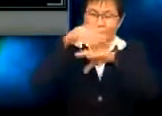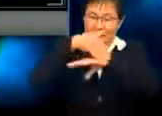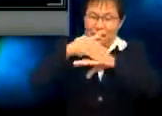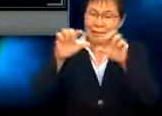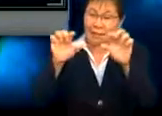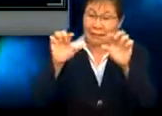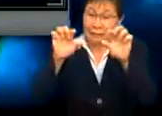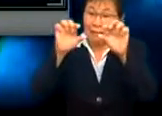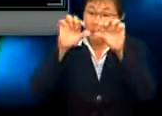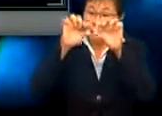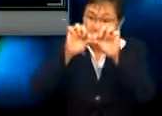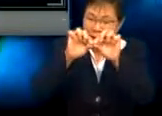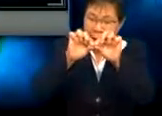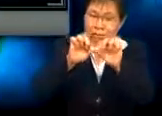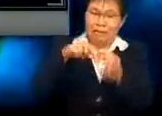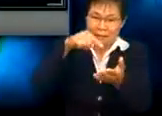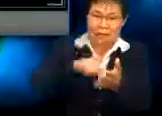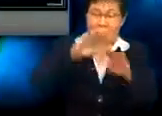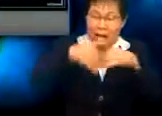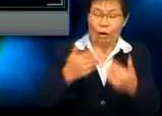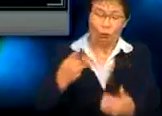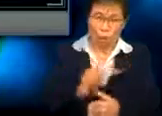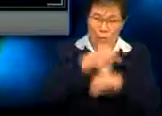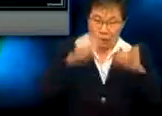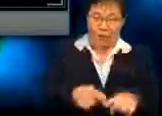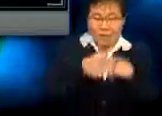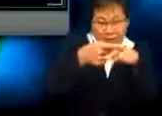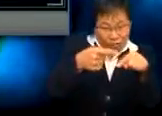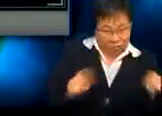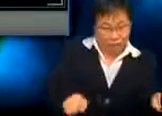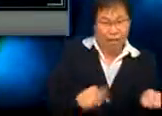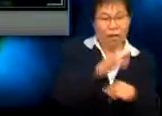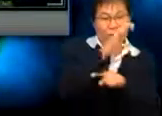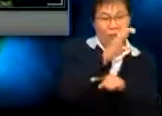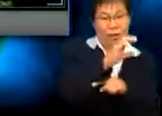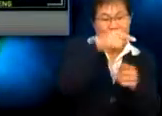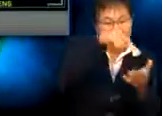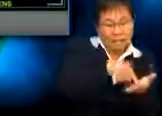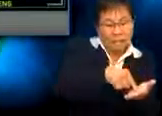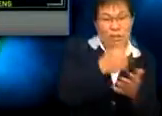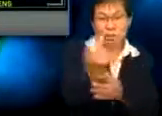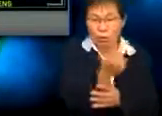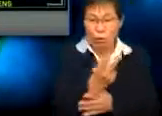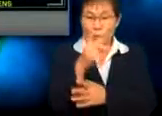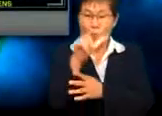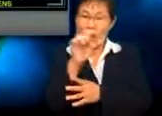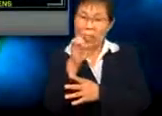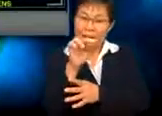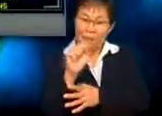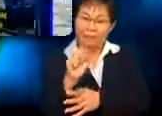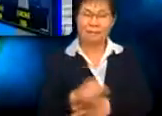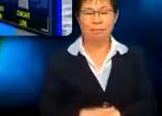center. This is how we can differentiate between these two lenses.